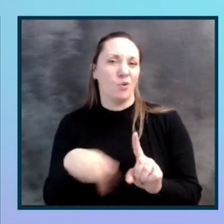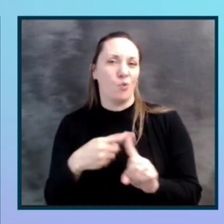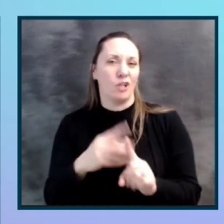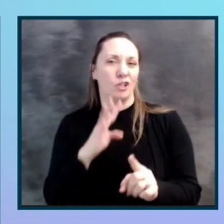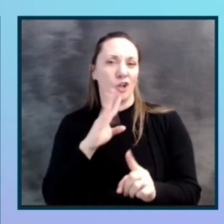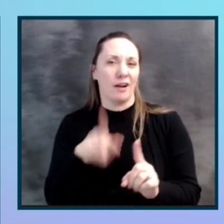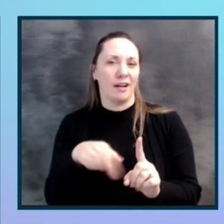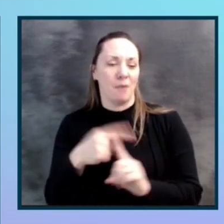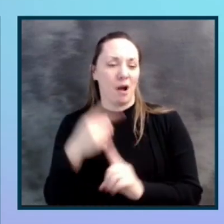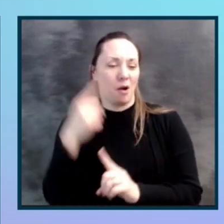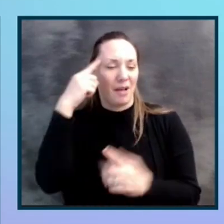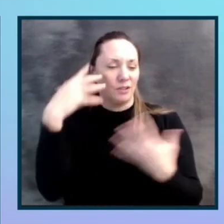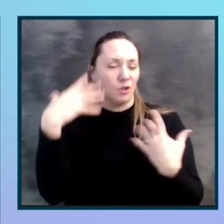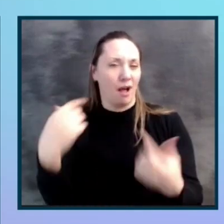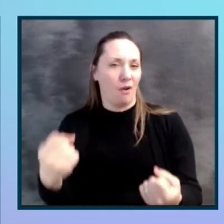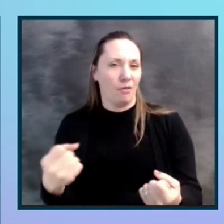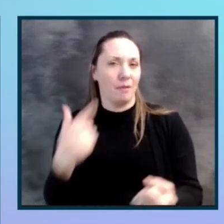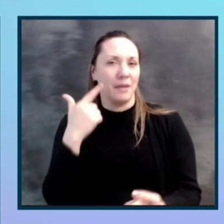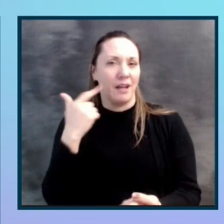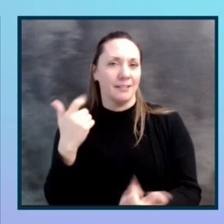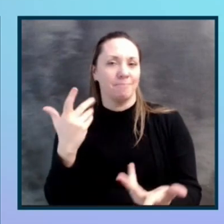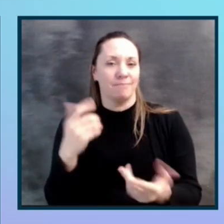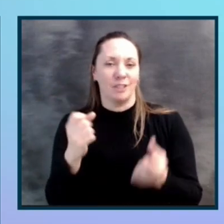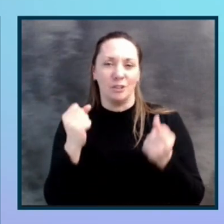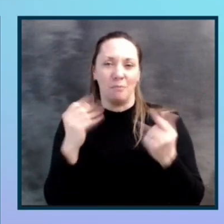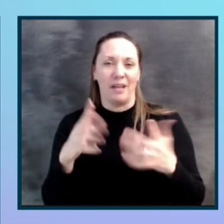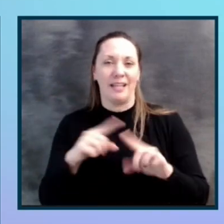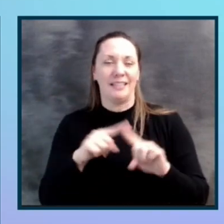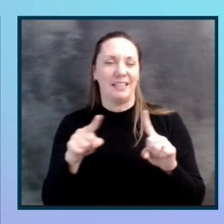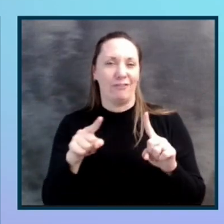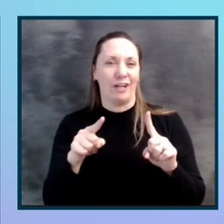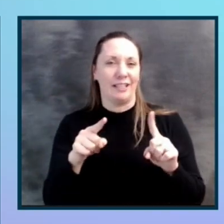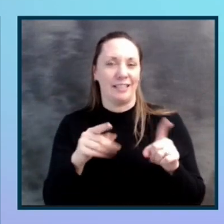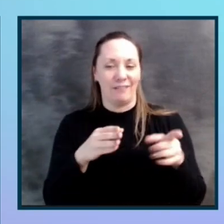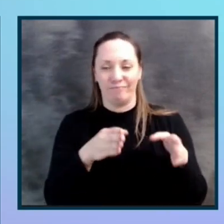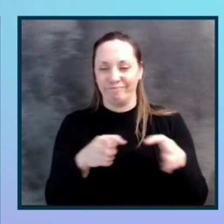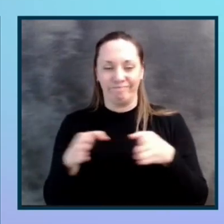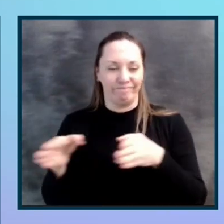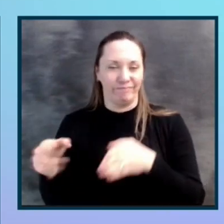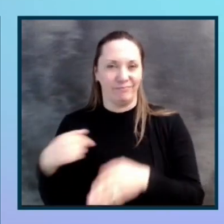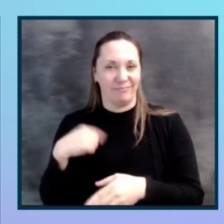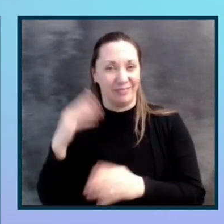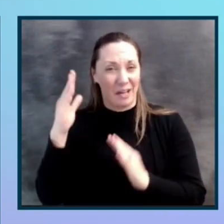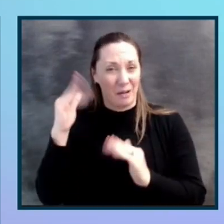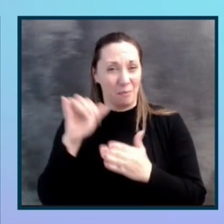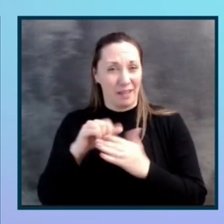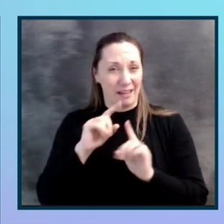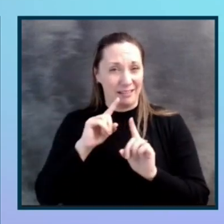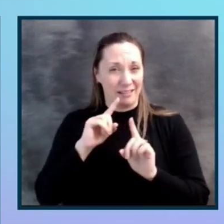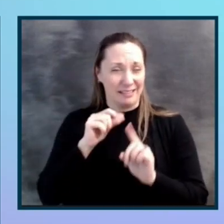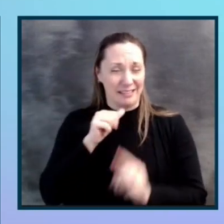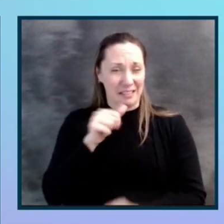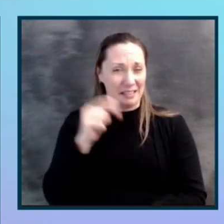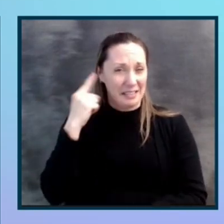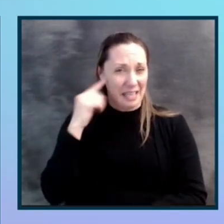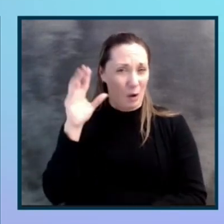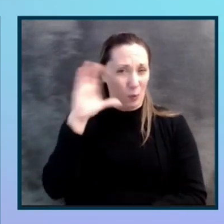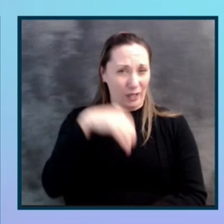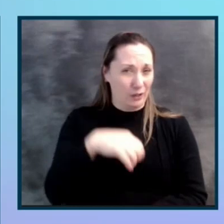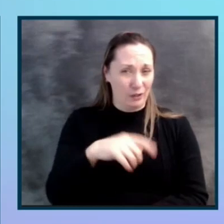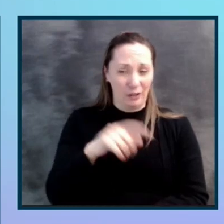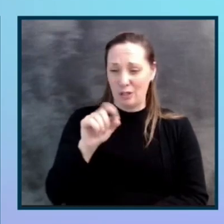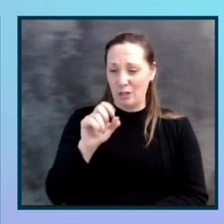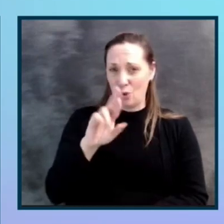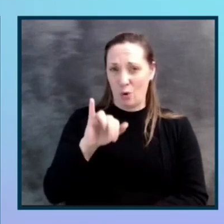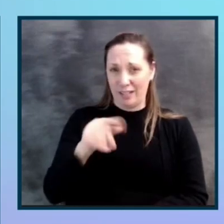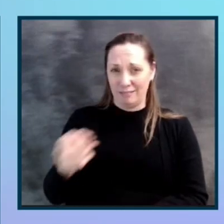health because there are so many different facets. I hope that wasn't so weird. Tori, go ahead. I